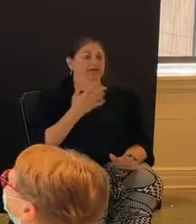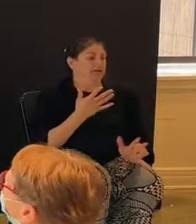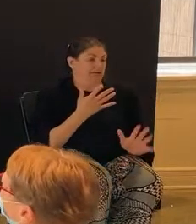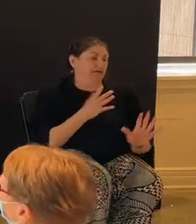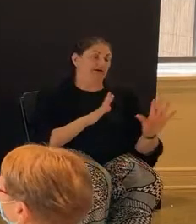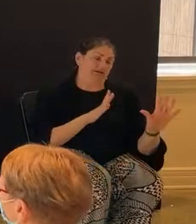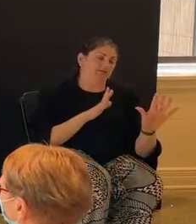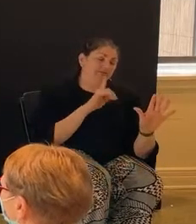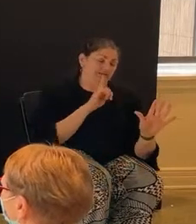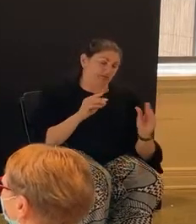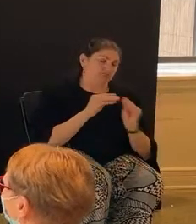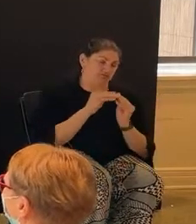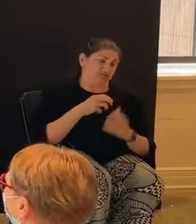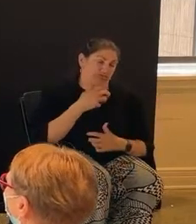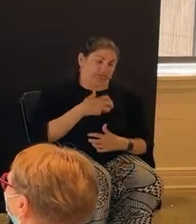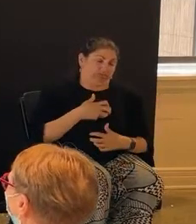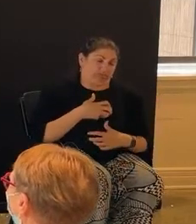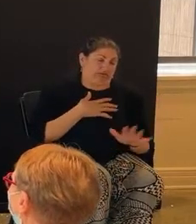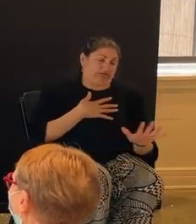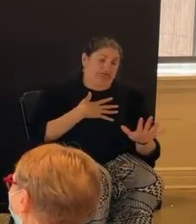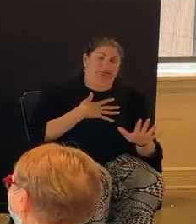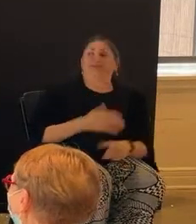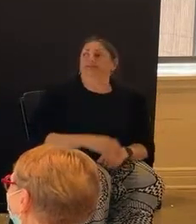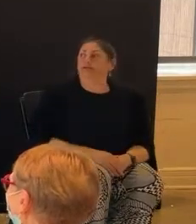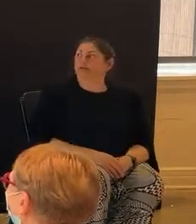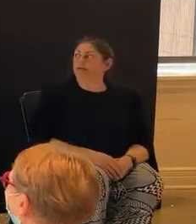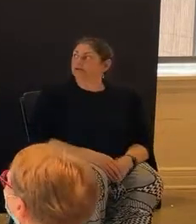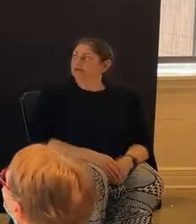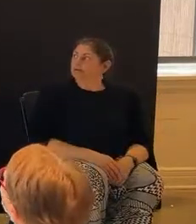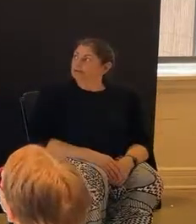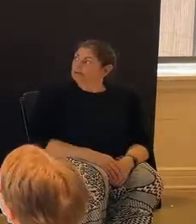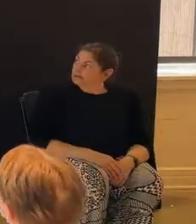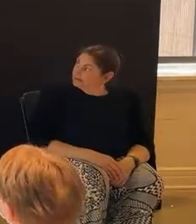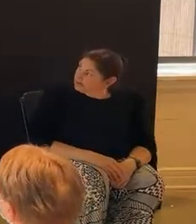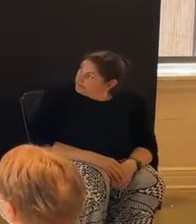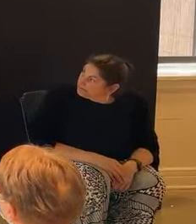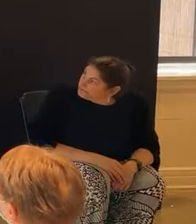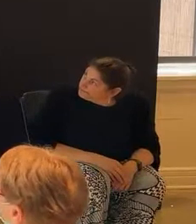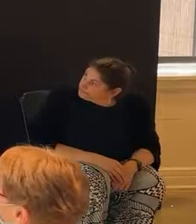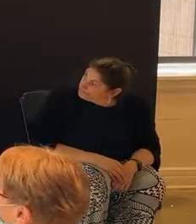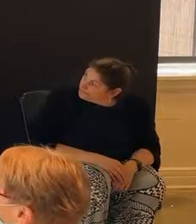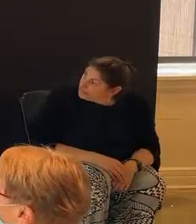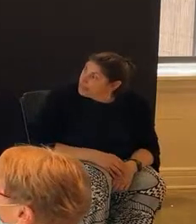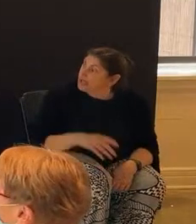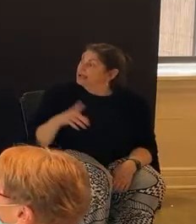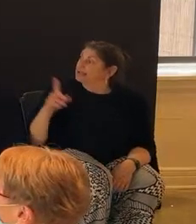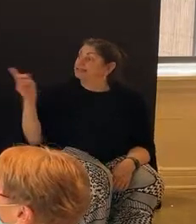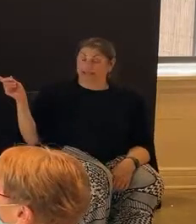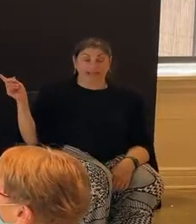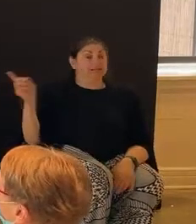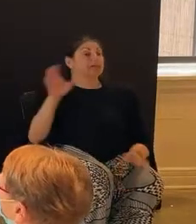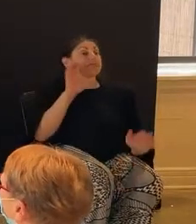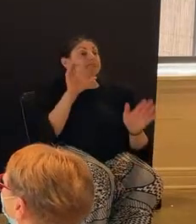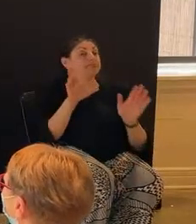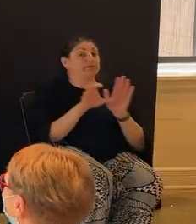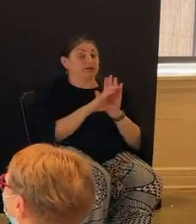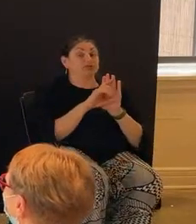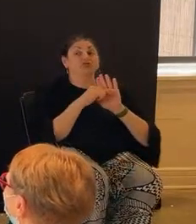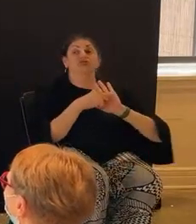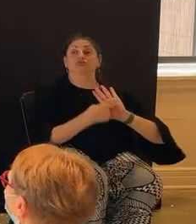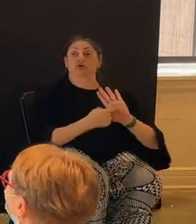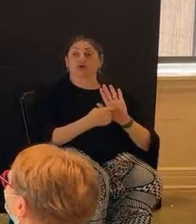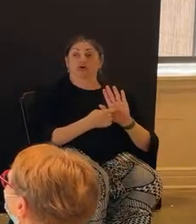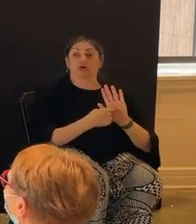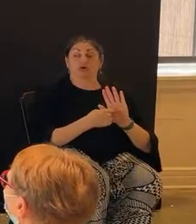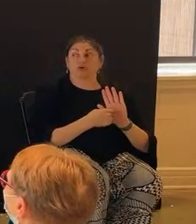nauseating. I was like, did I keep that slide in? It turns out I did. So this is a picture of,